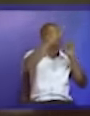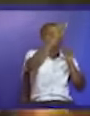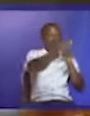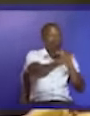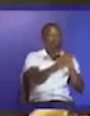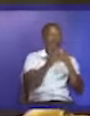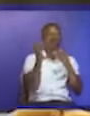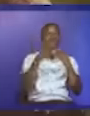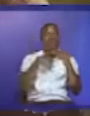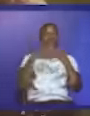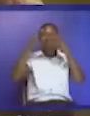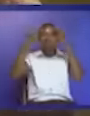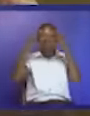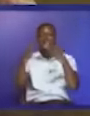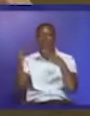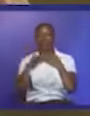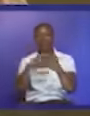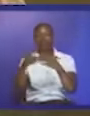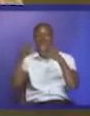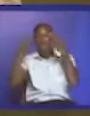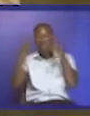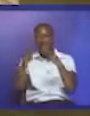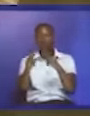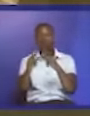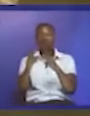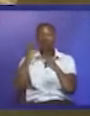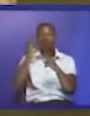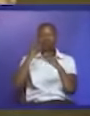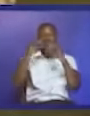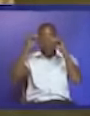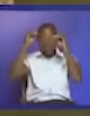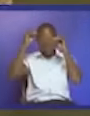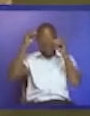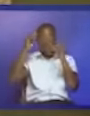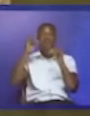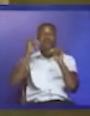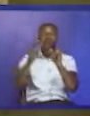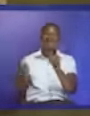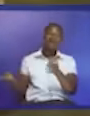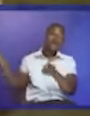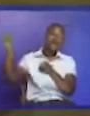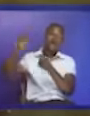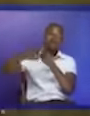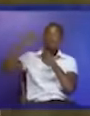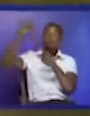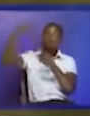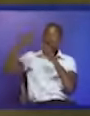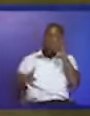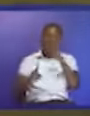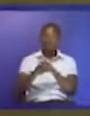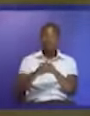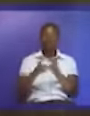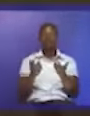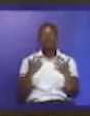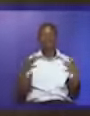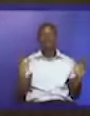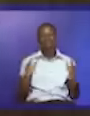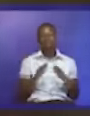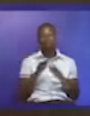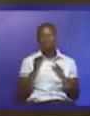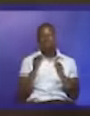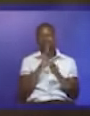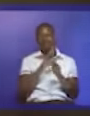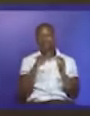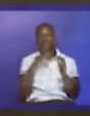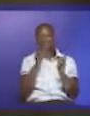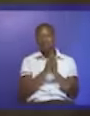the situation, it only remains until the arrival of light. And please hear me. The Bible says